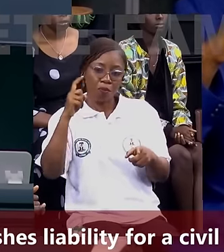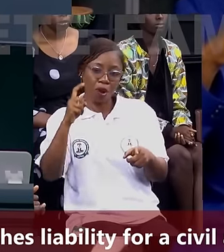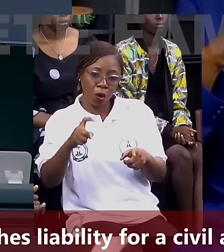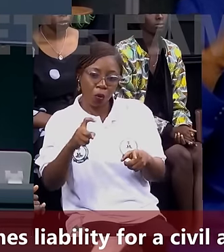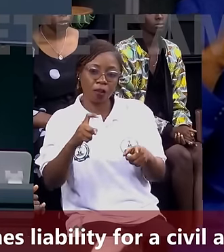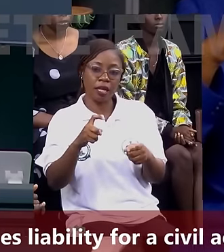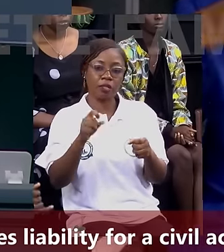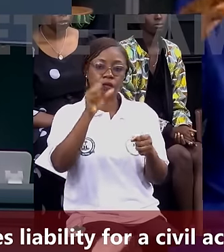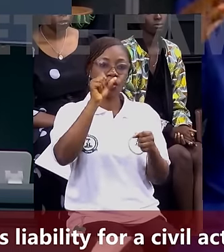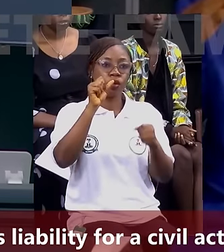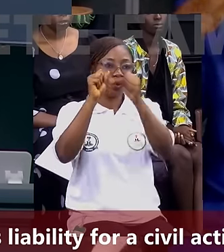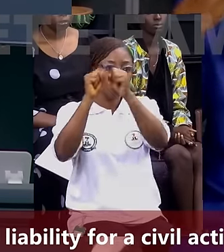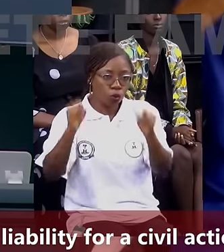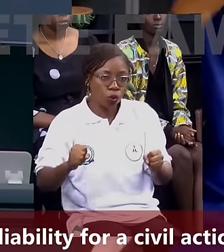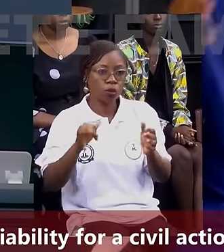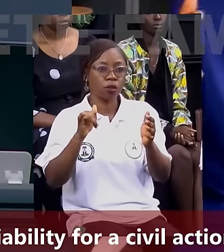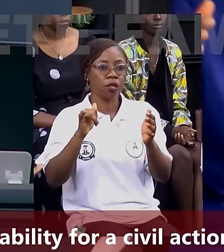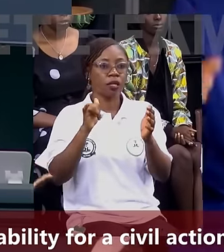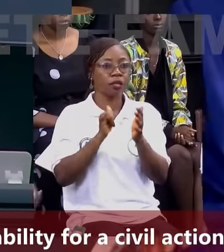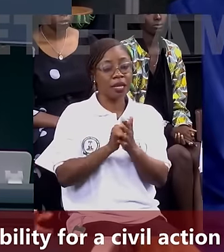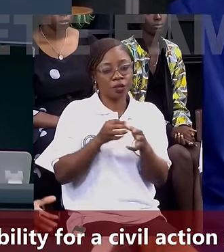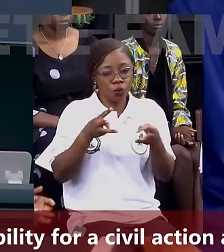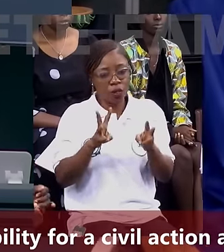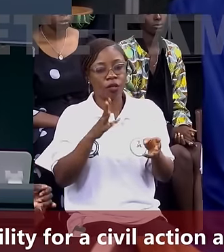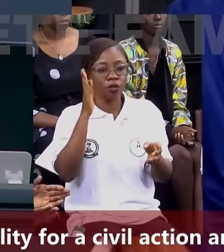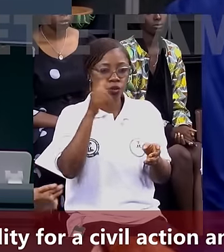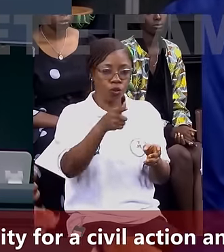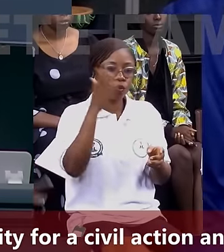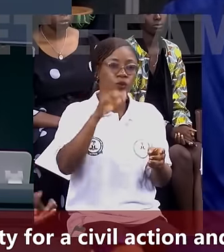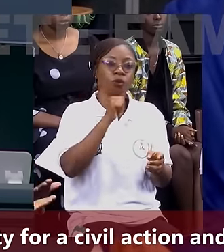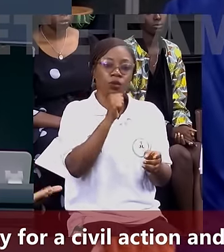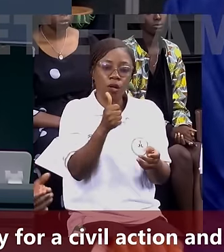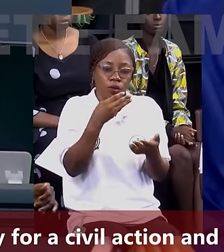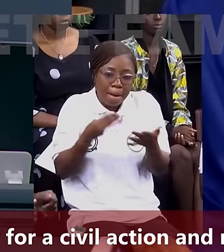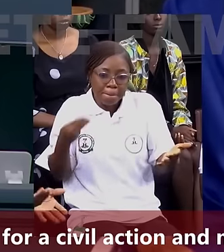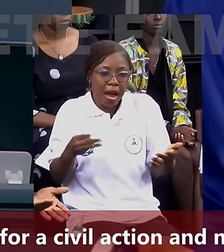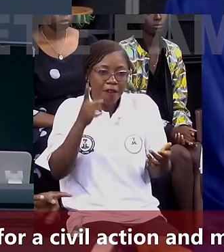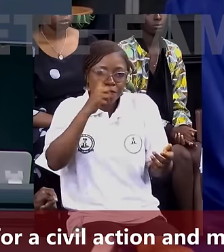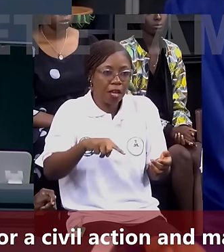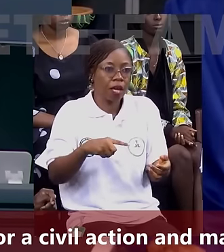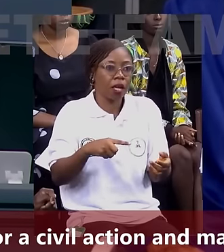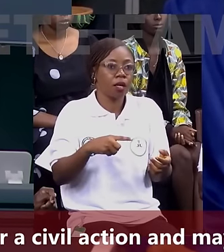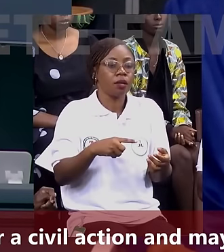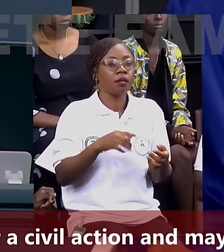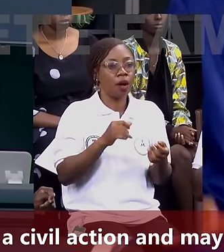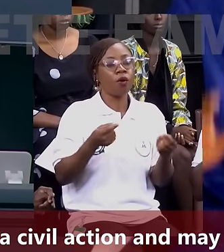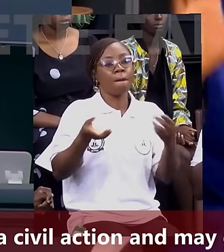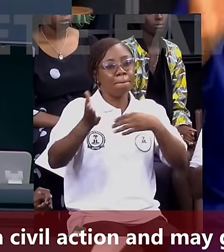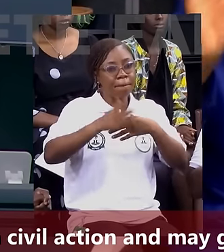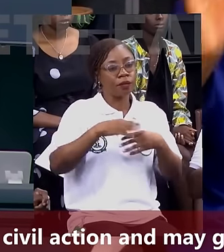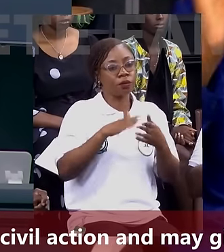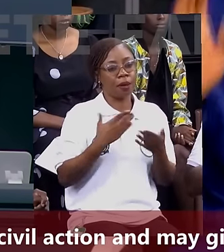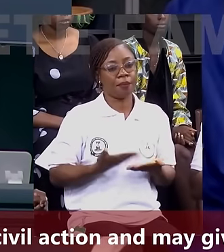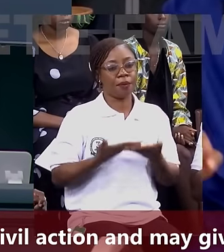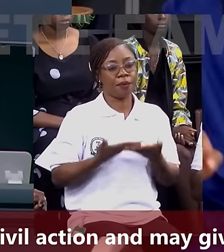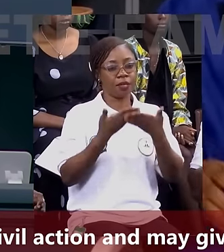with distributors. That way you are not likely to buy fake products. So, Honorable President, let me go back to my presentation. So, the